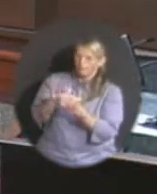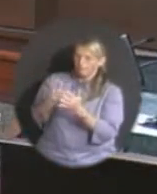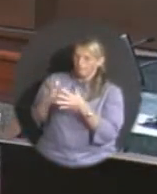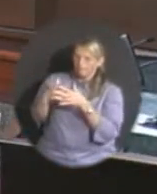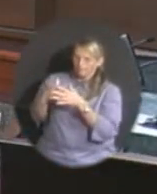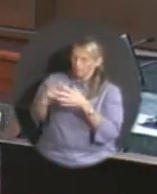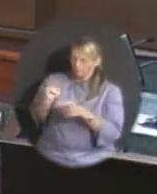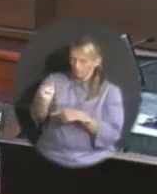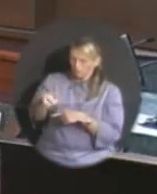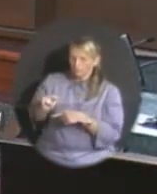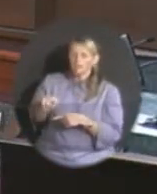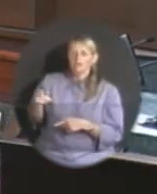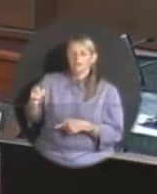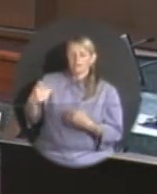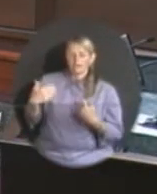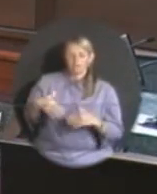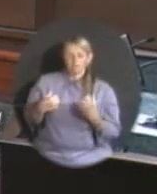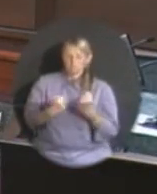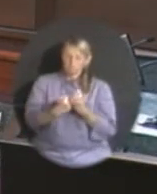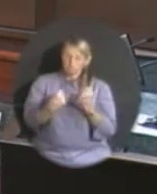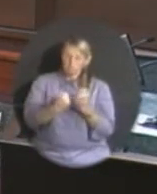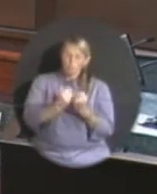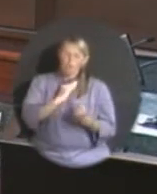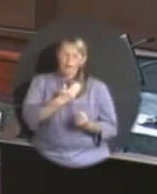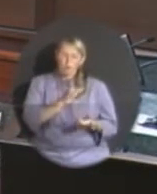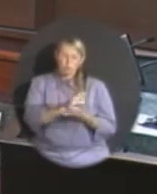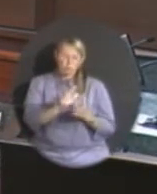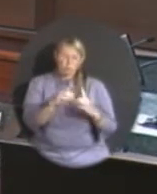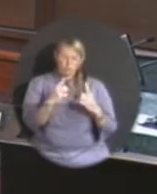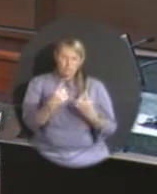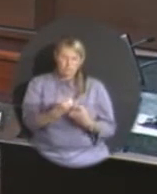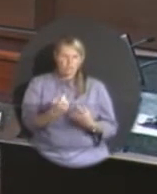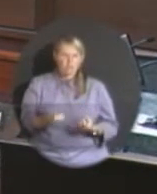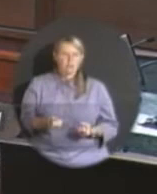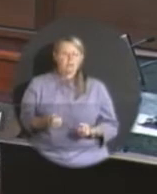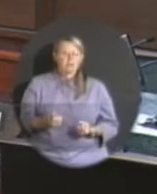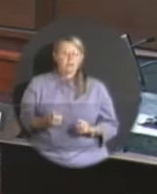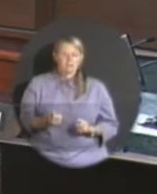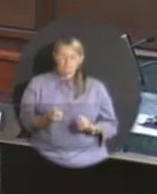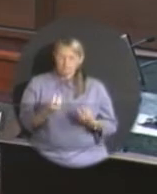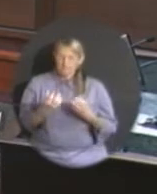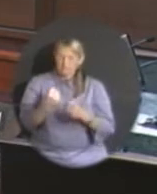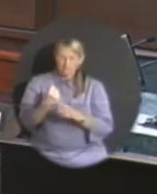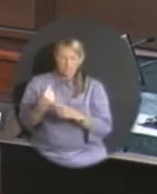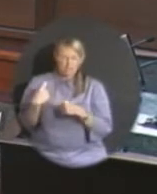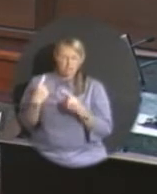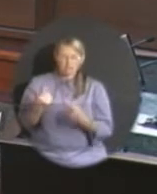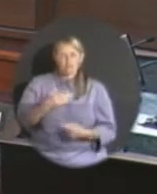Mid-America has been nothing but supportive of our school district. They are good neighbors. I'm happy that we can do this.